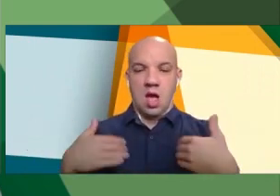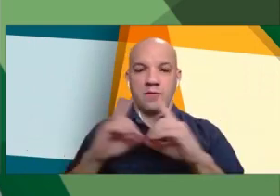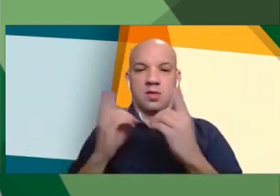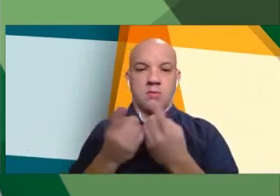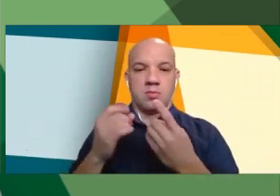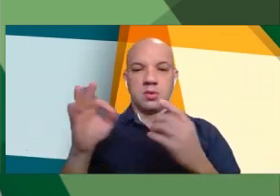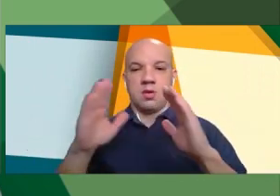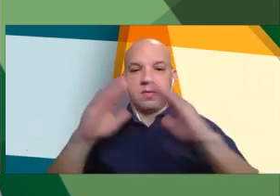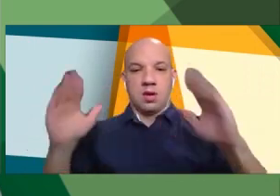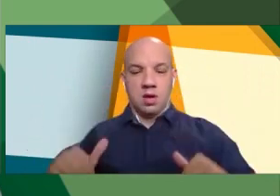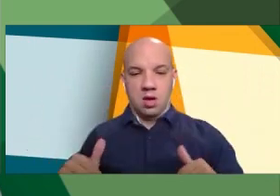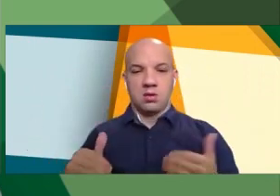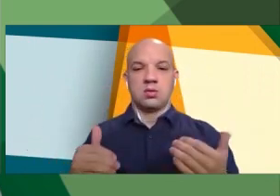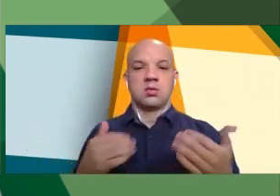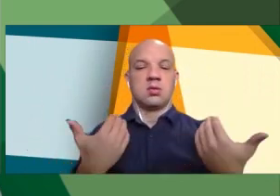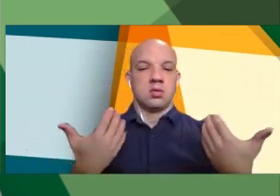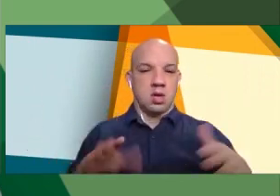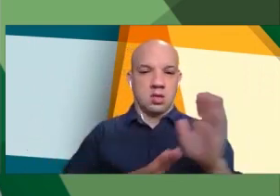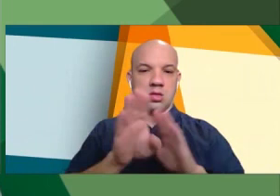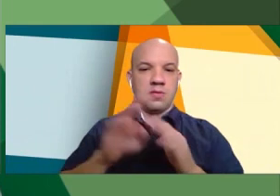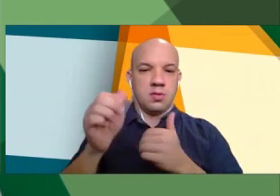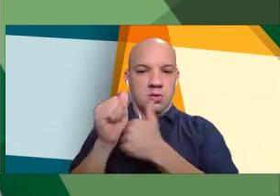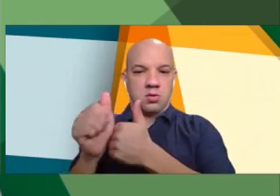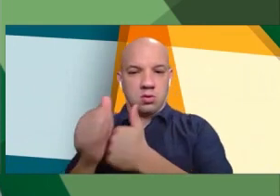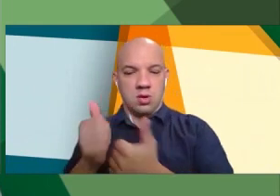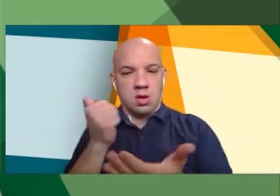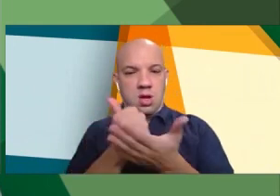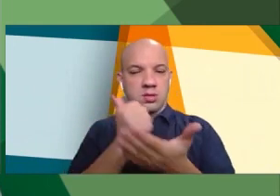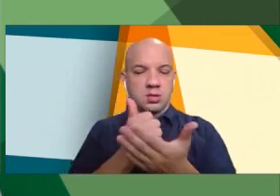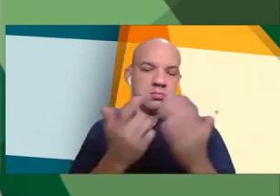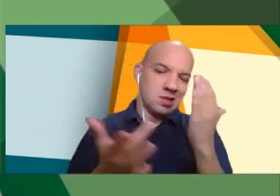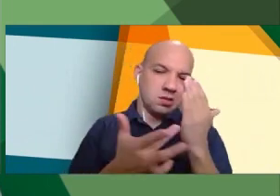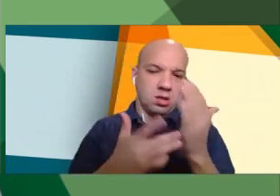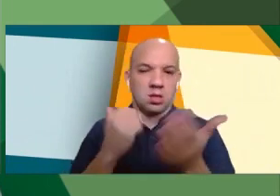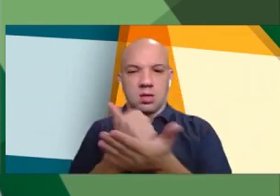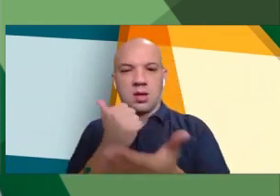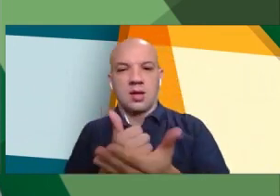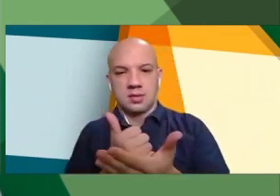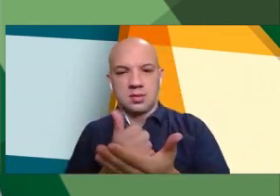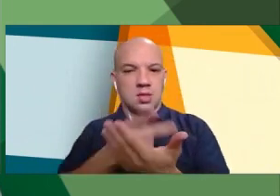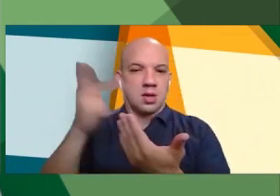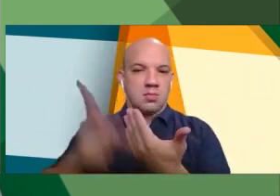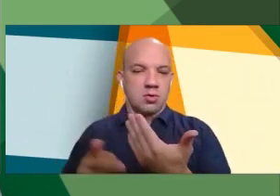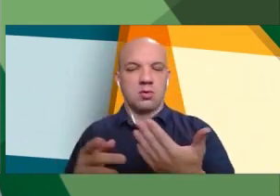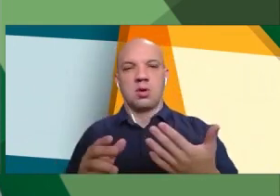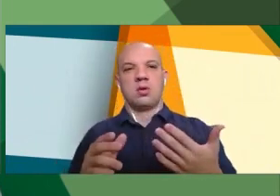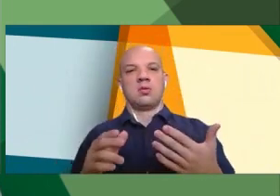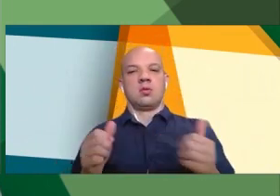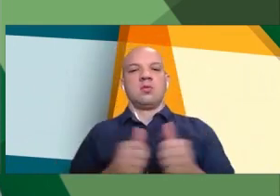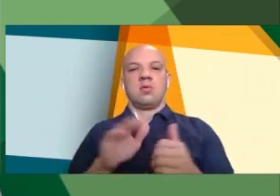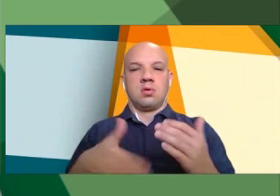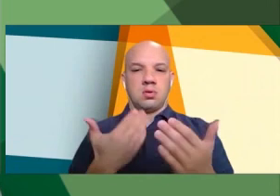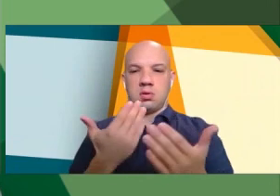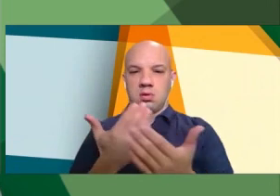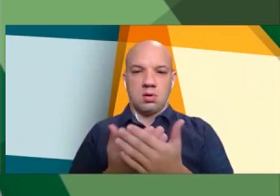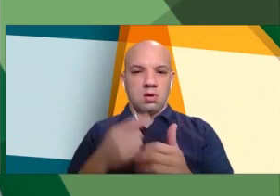developed compliance technical assistance program with all the curriculums